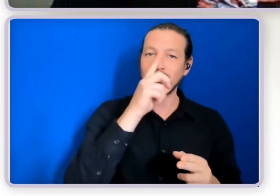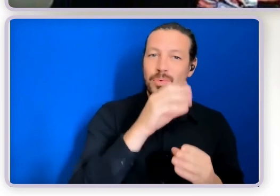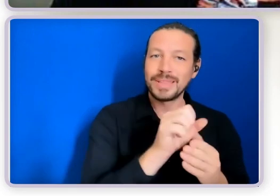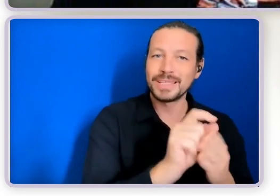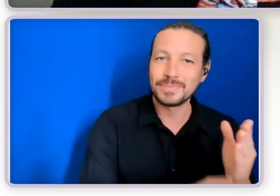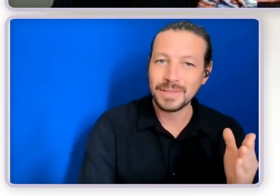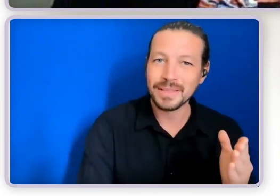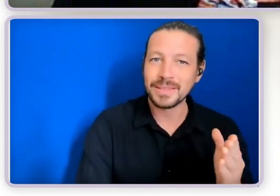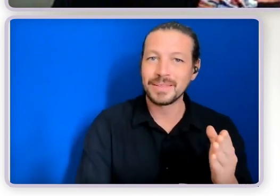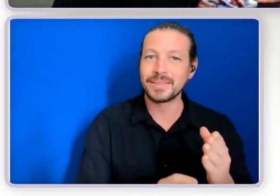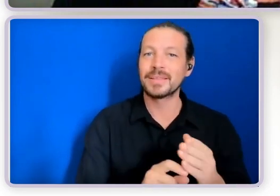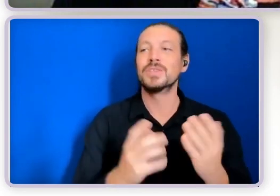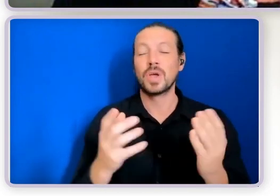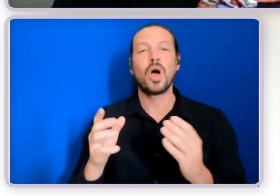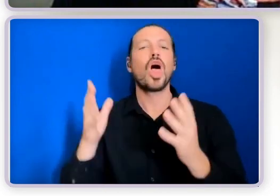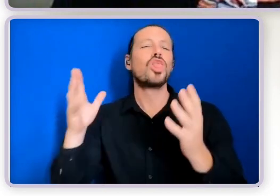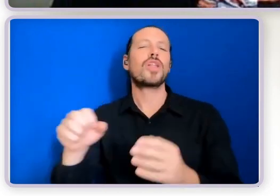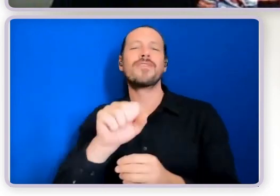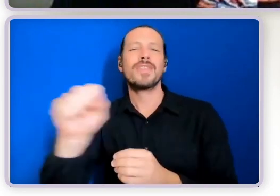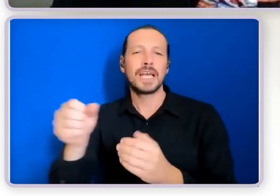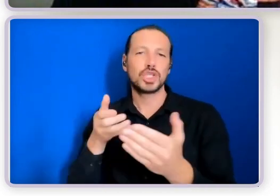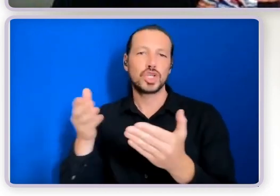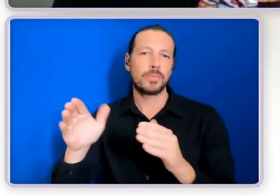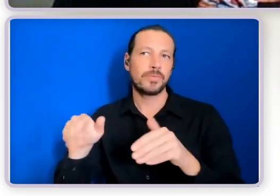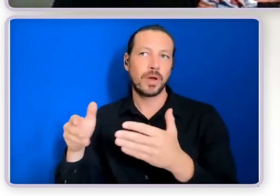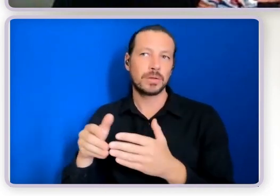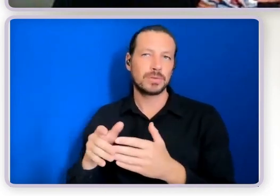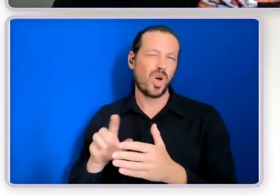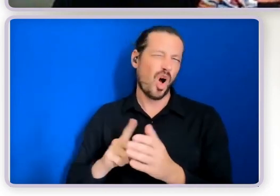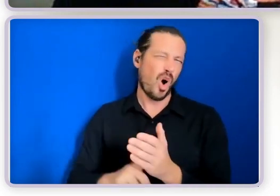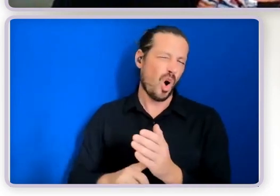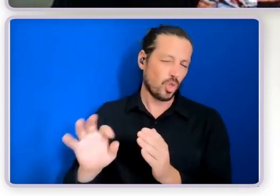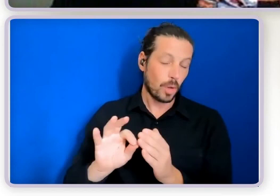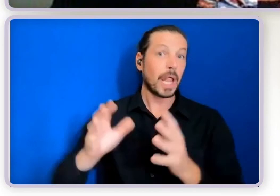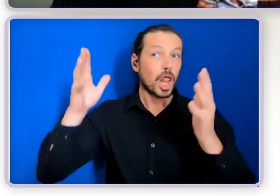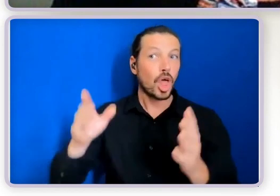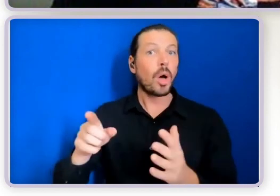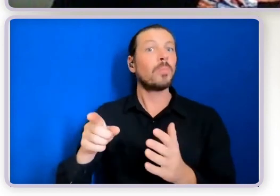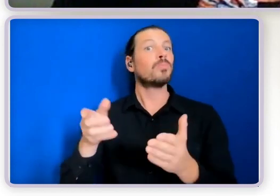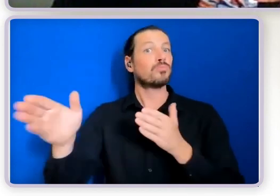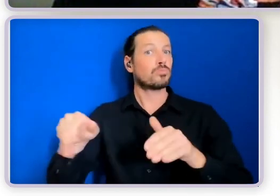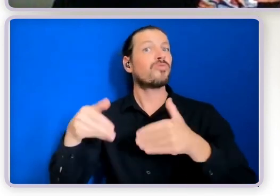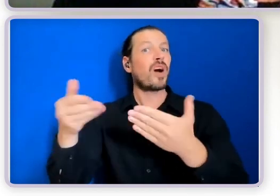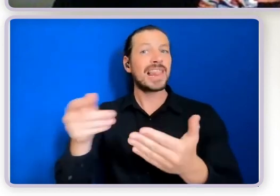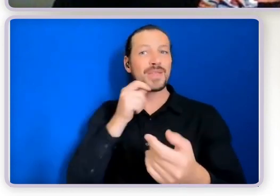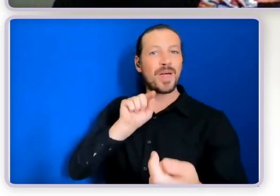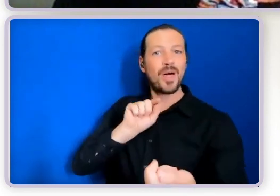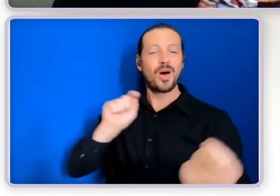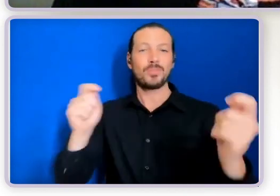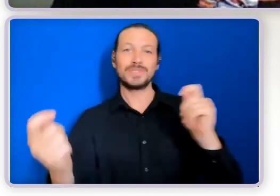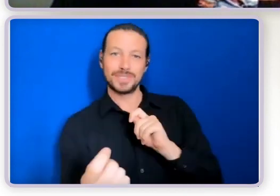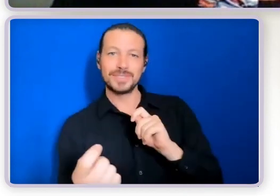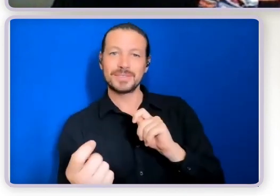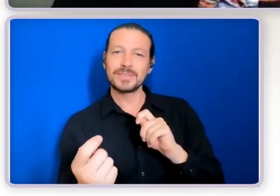their service providers, not all of them, is around the other way. Some of the organisations I've dealt with